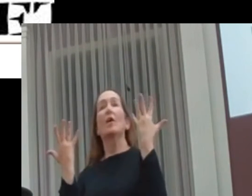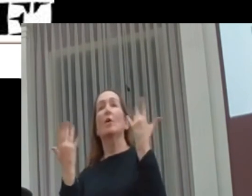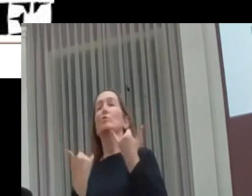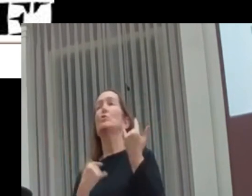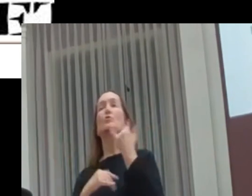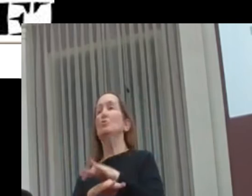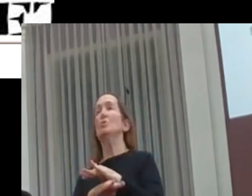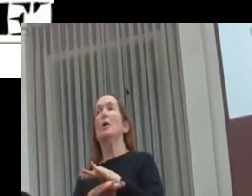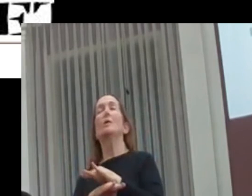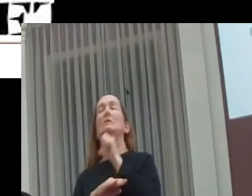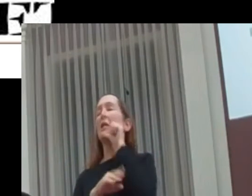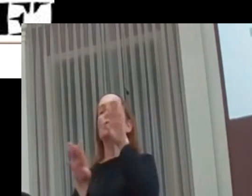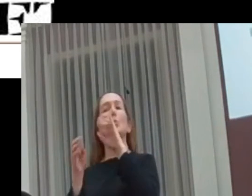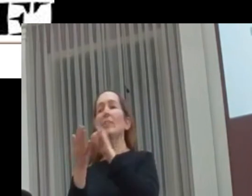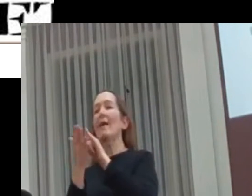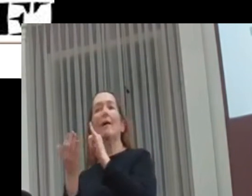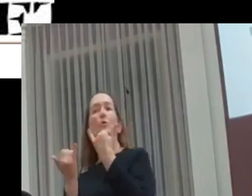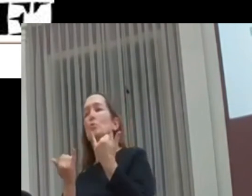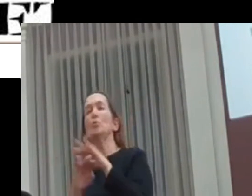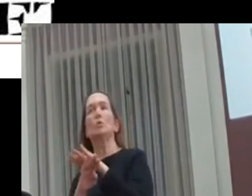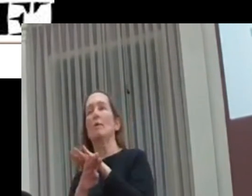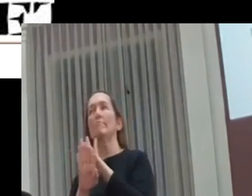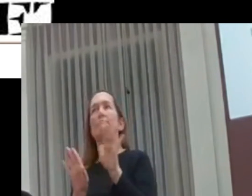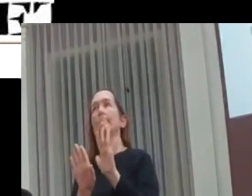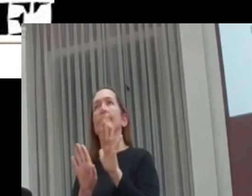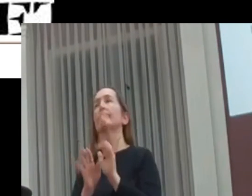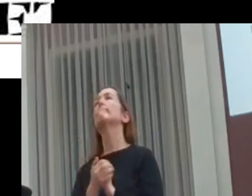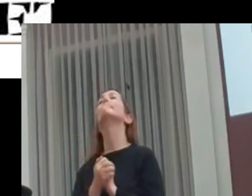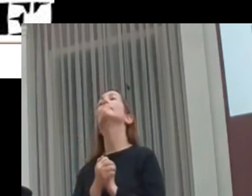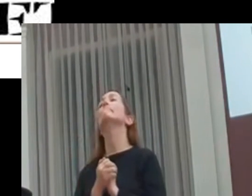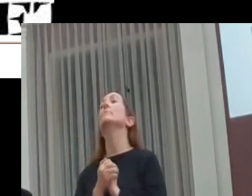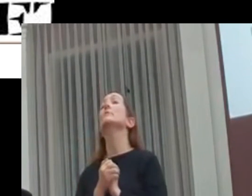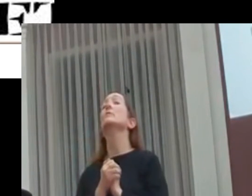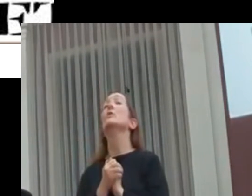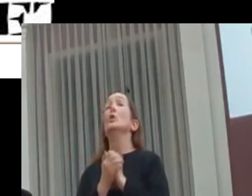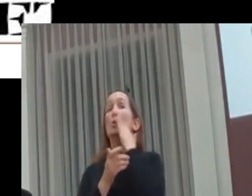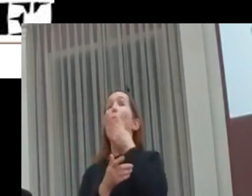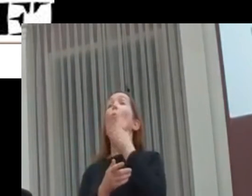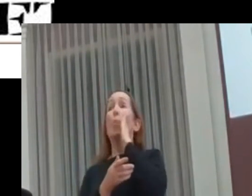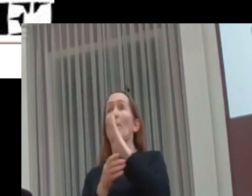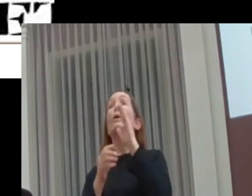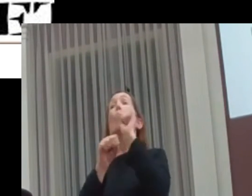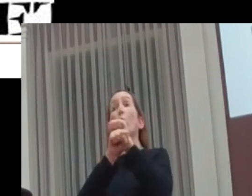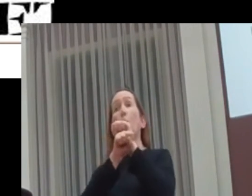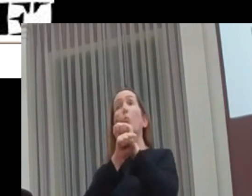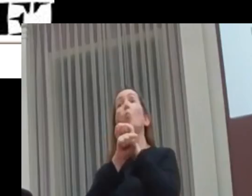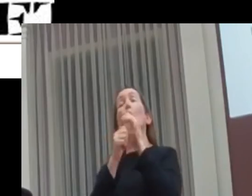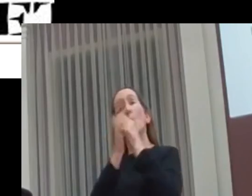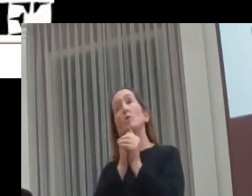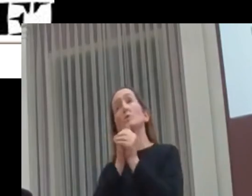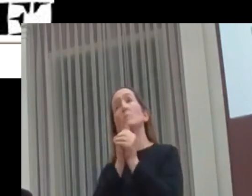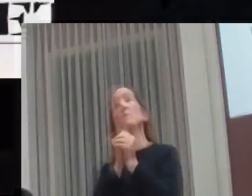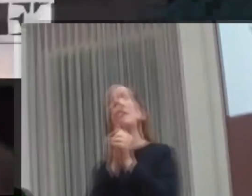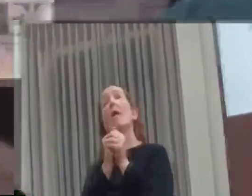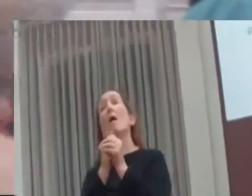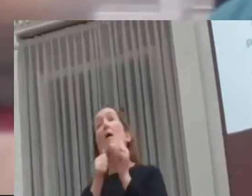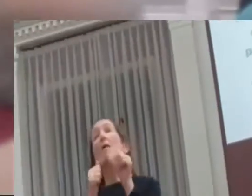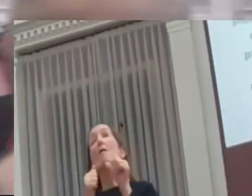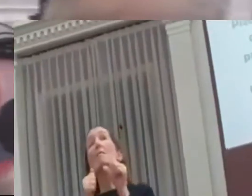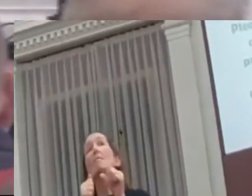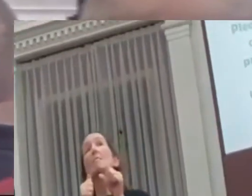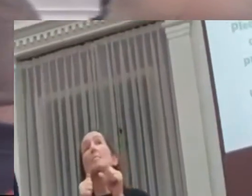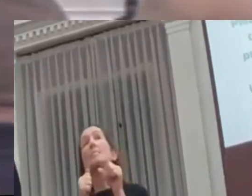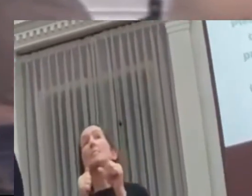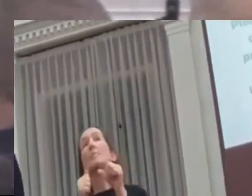but we have decided that we are not going to do that. So just to be keeping in mind, we are not doing that tonight. So that's it. All right, so we